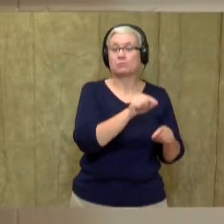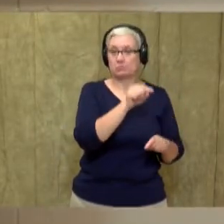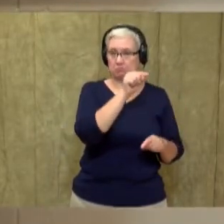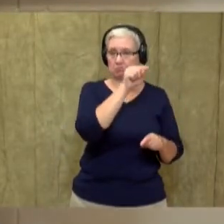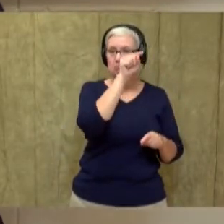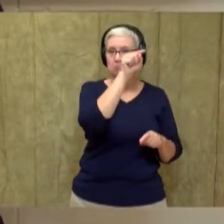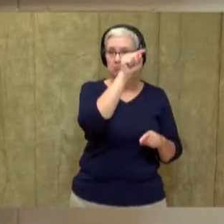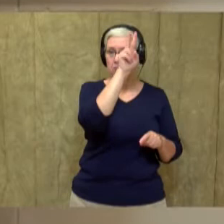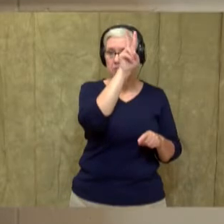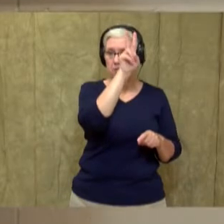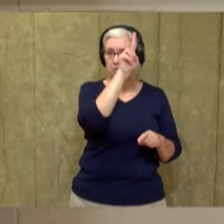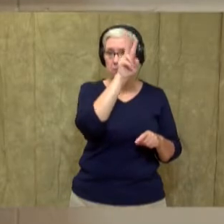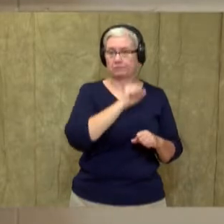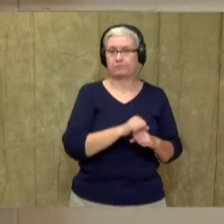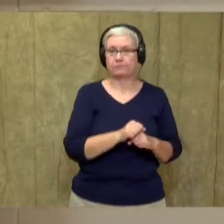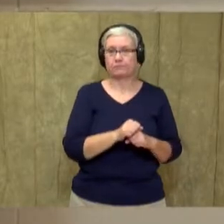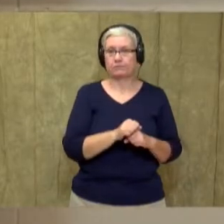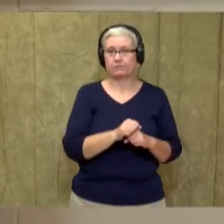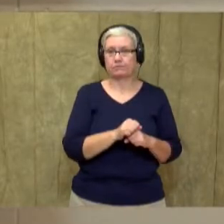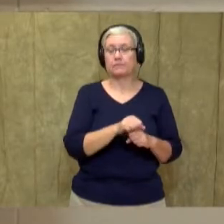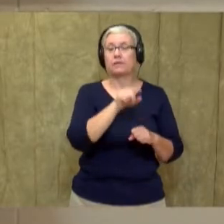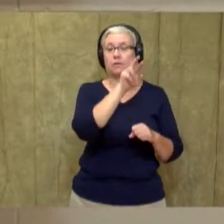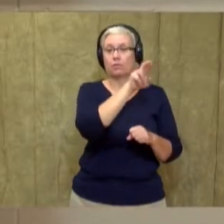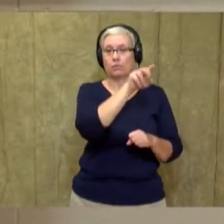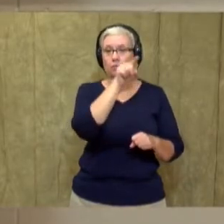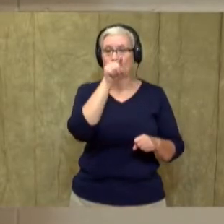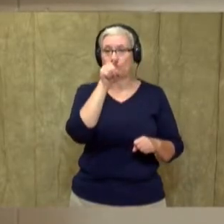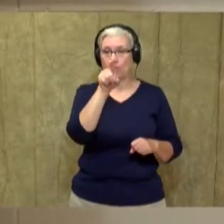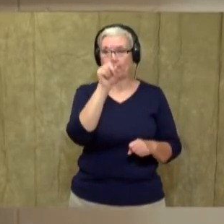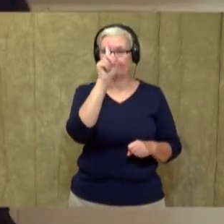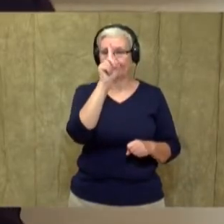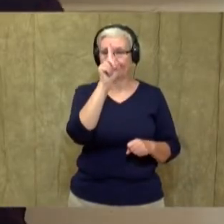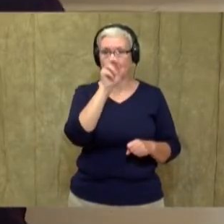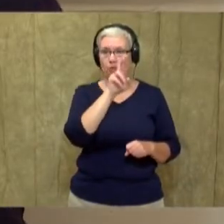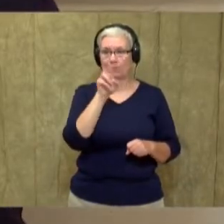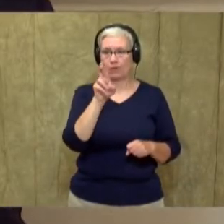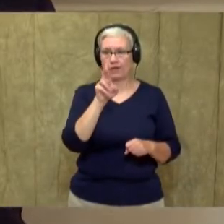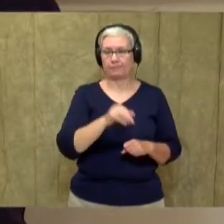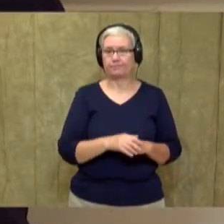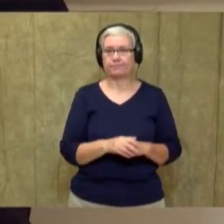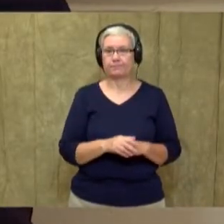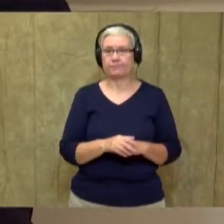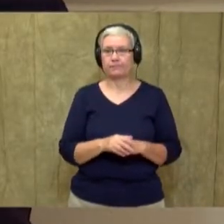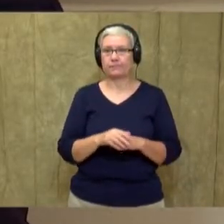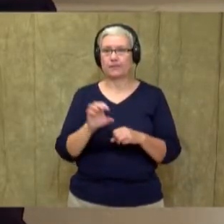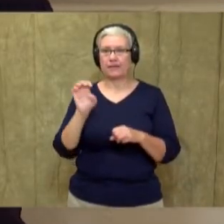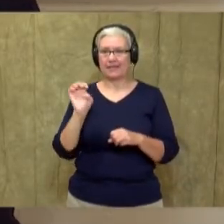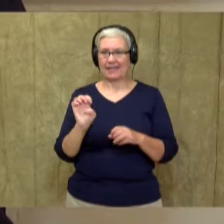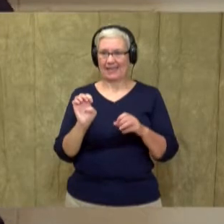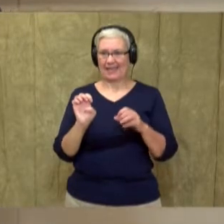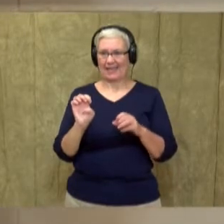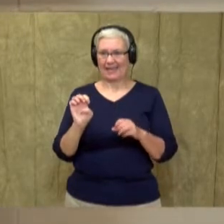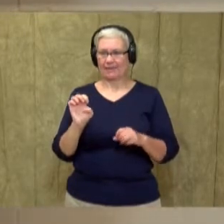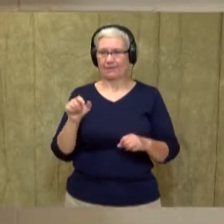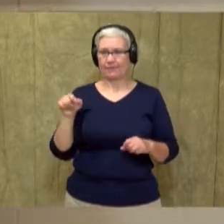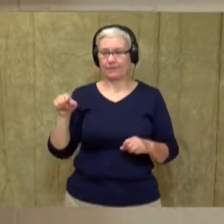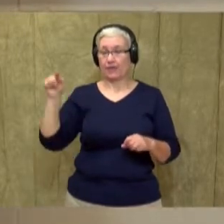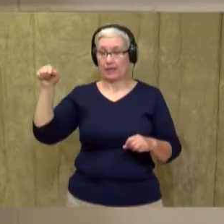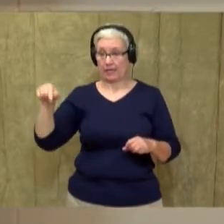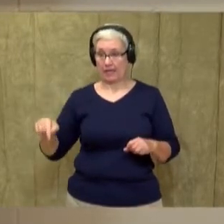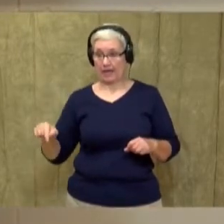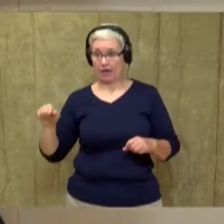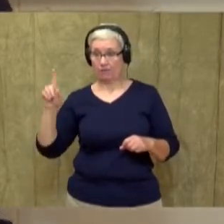2, and then this -1, moving it to the right 1 unit. And then in E, I'm moving down 4